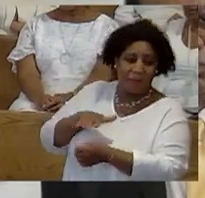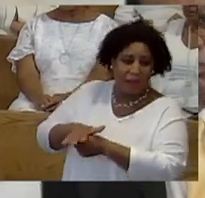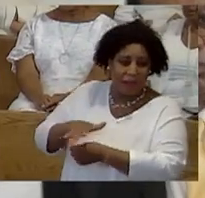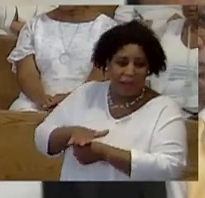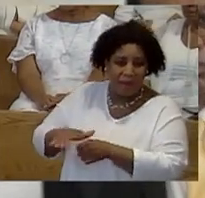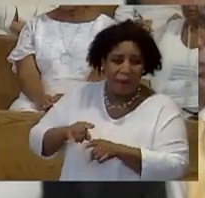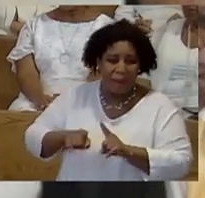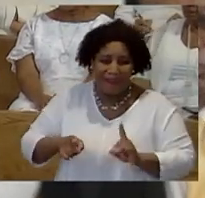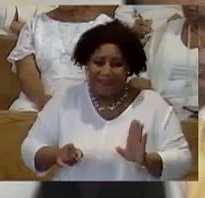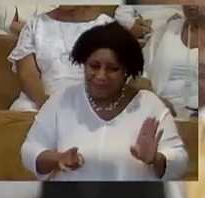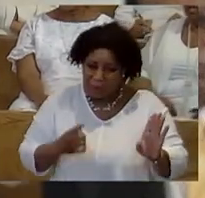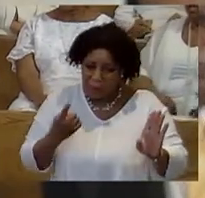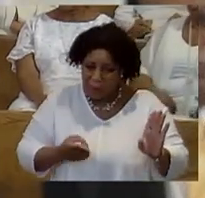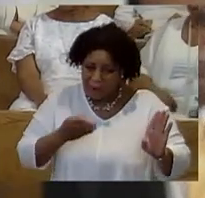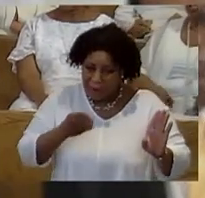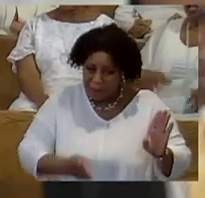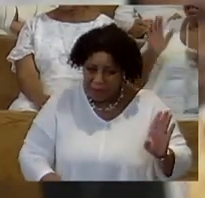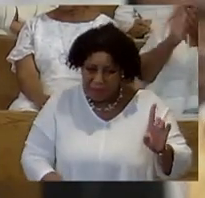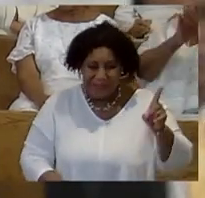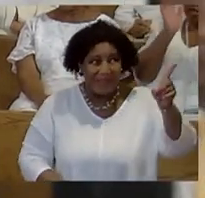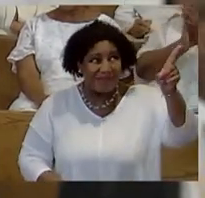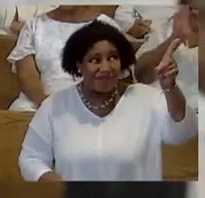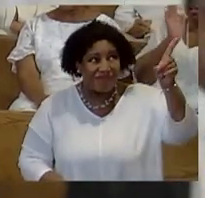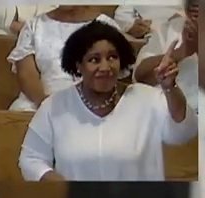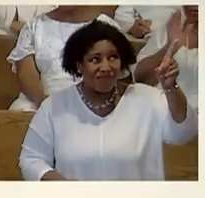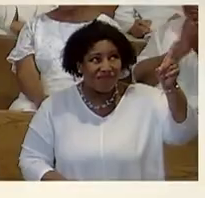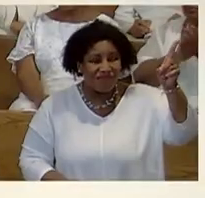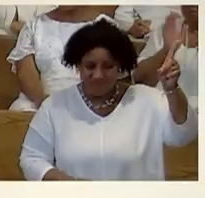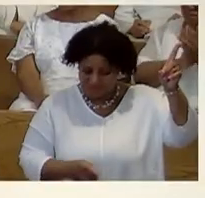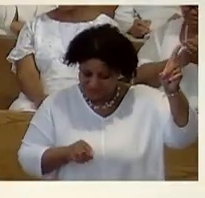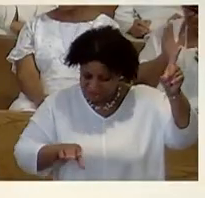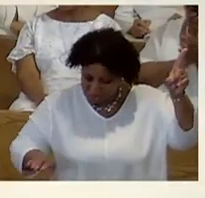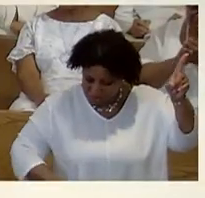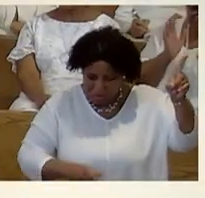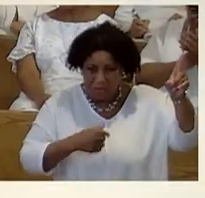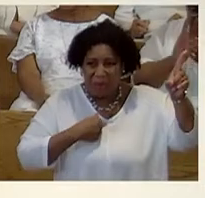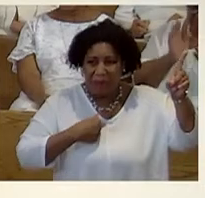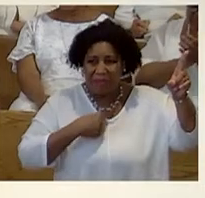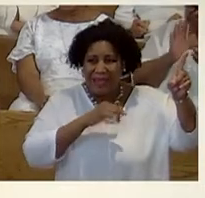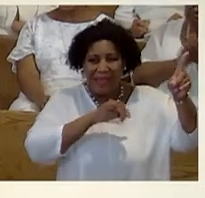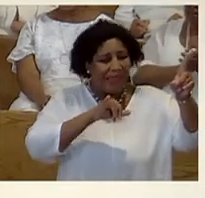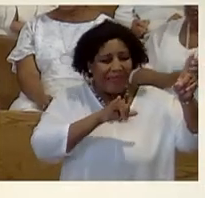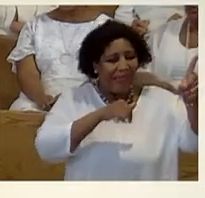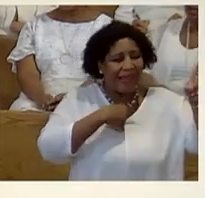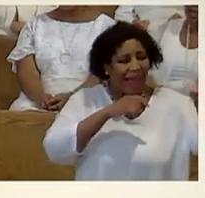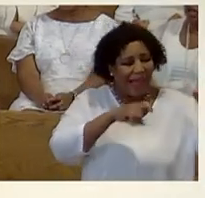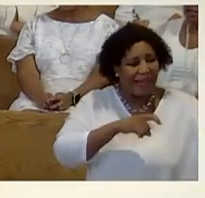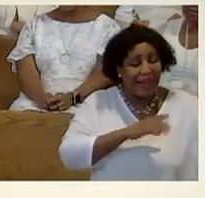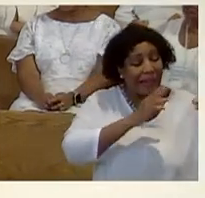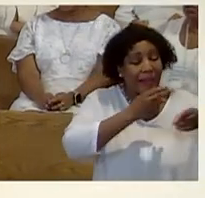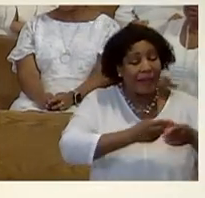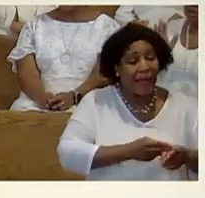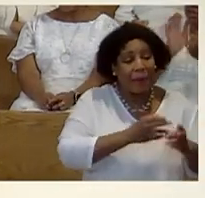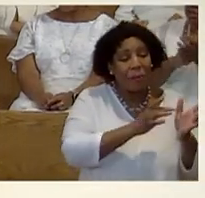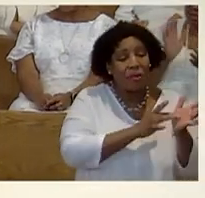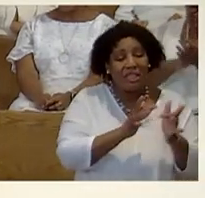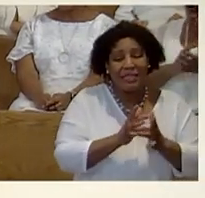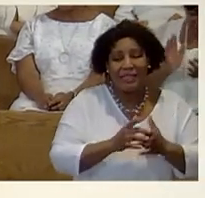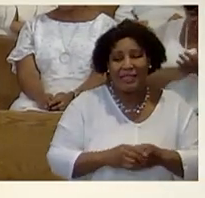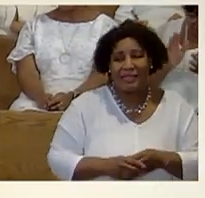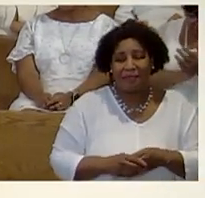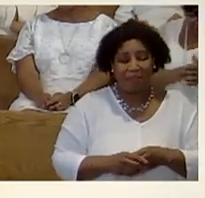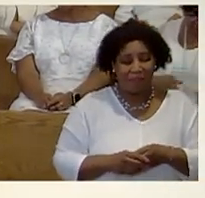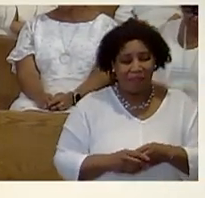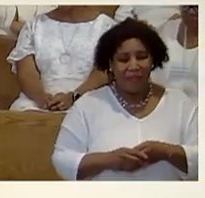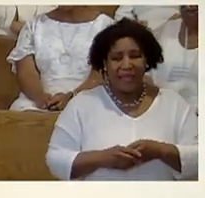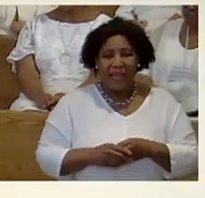I know one person that is able to do me like I need, and his name is Jesus.